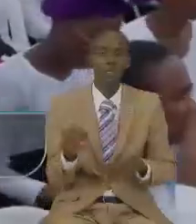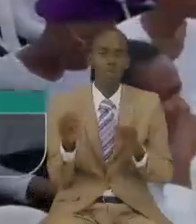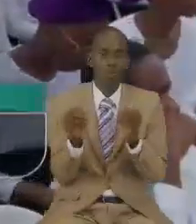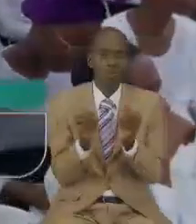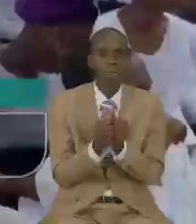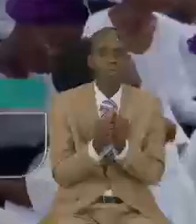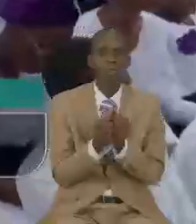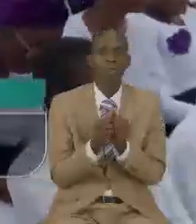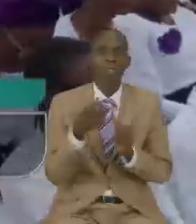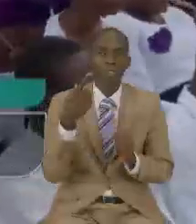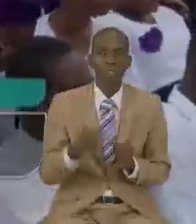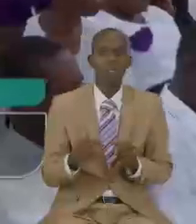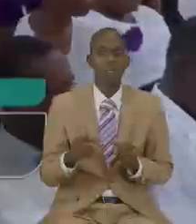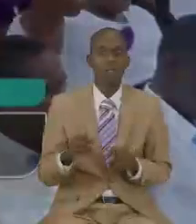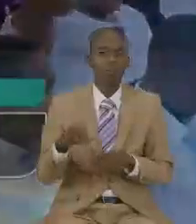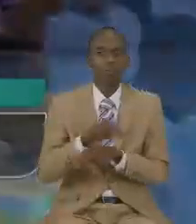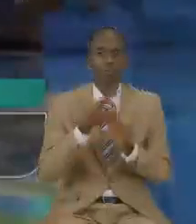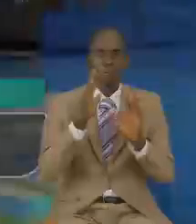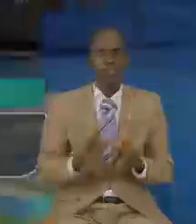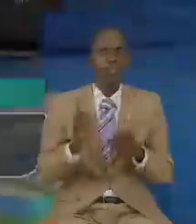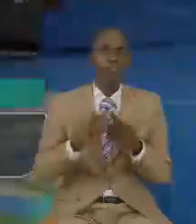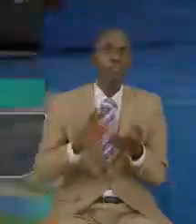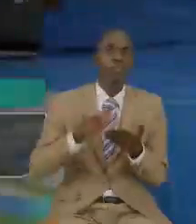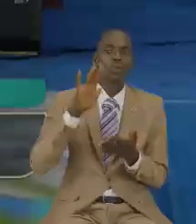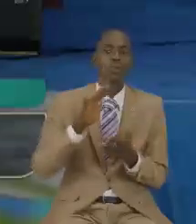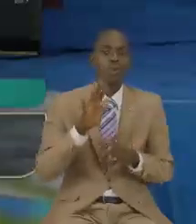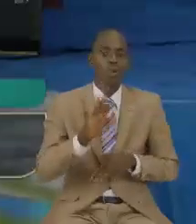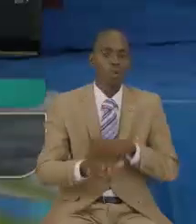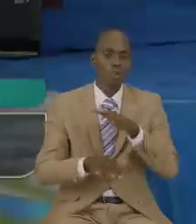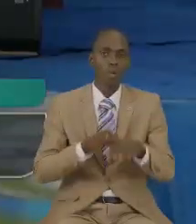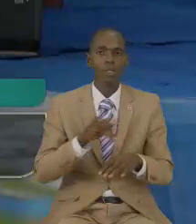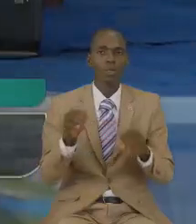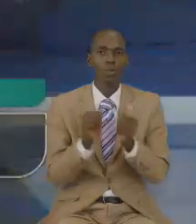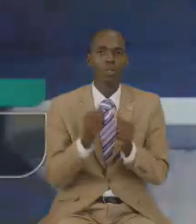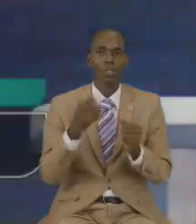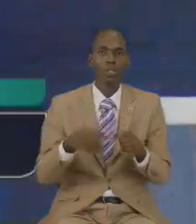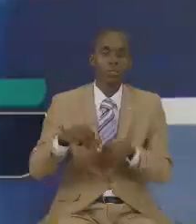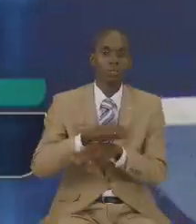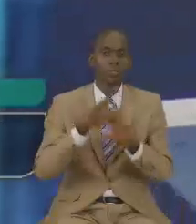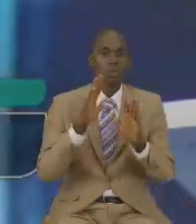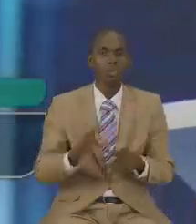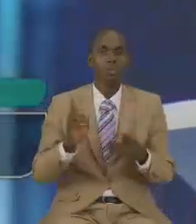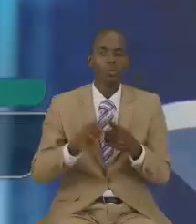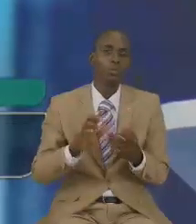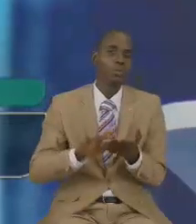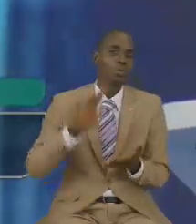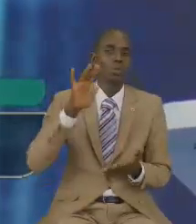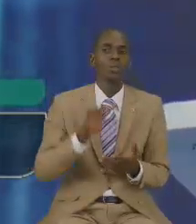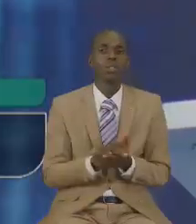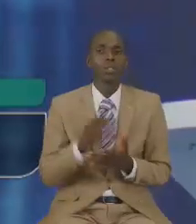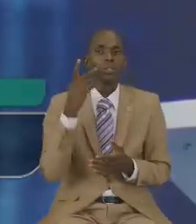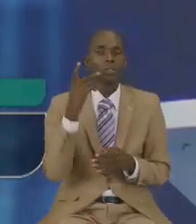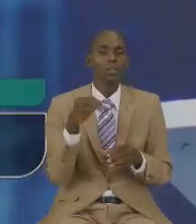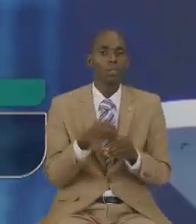the Master to glory. Walking with the Master to glory. We're looking